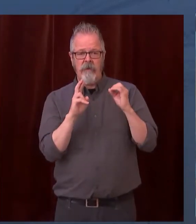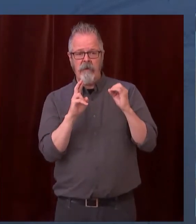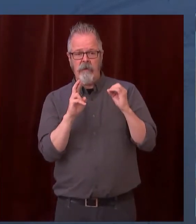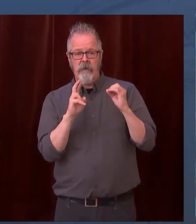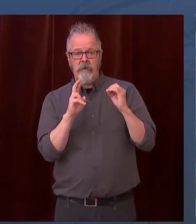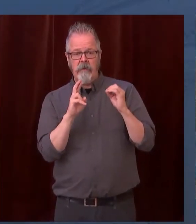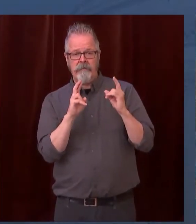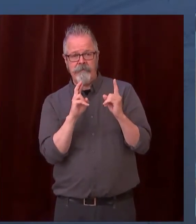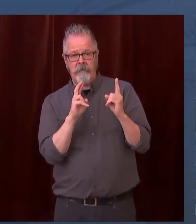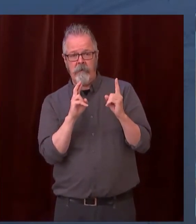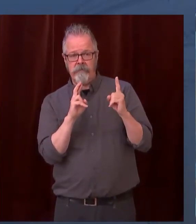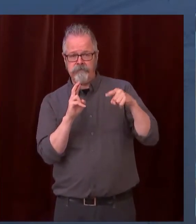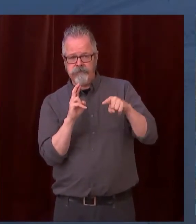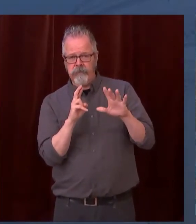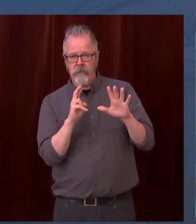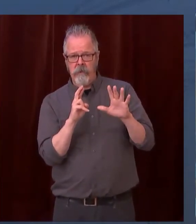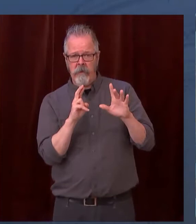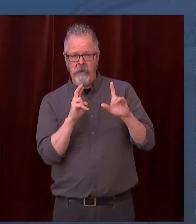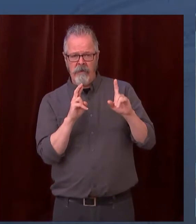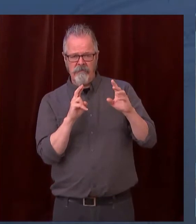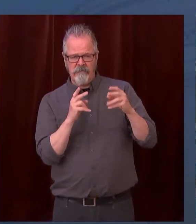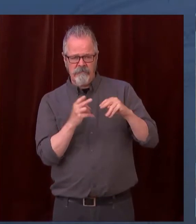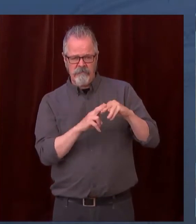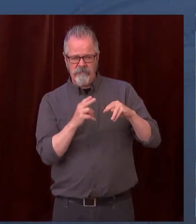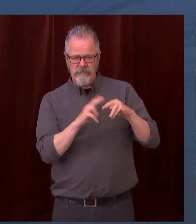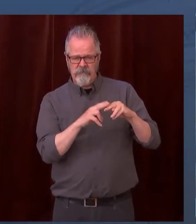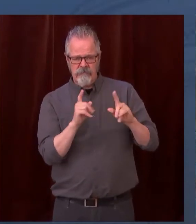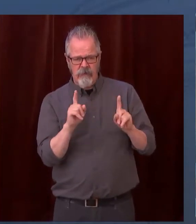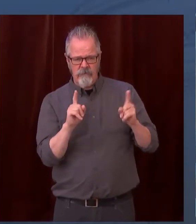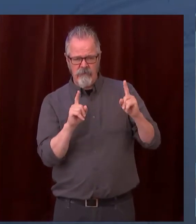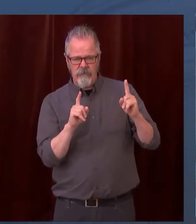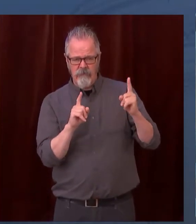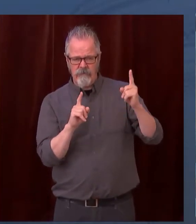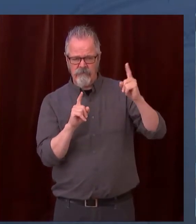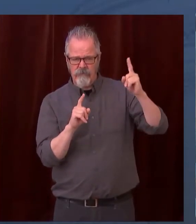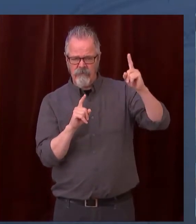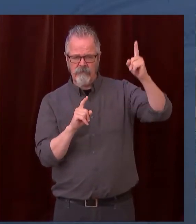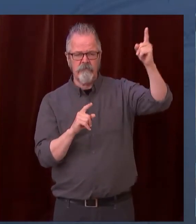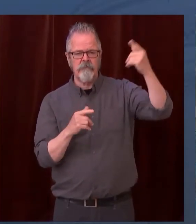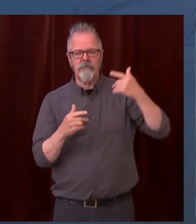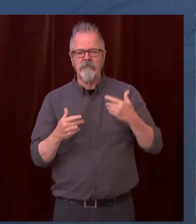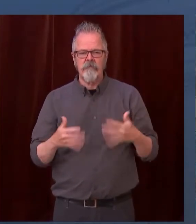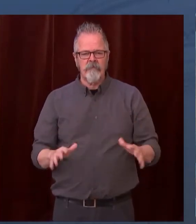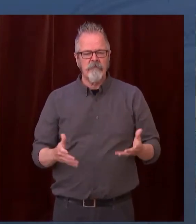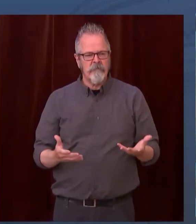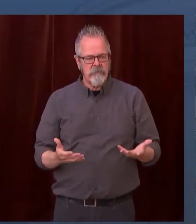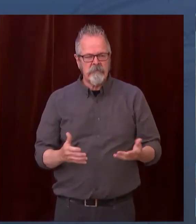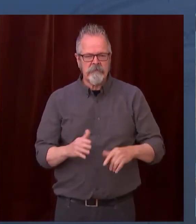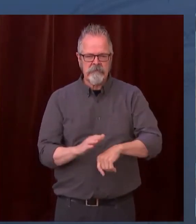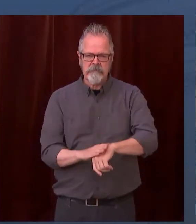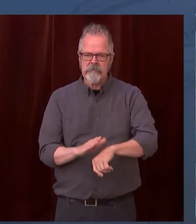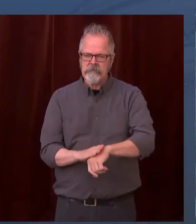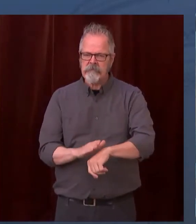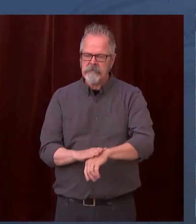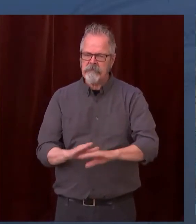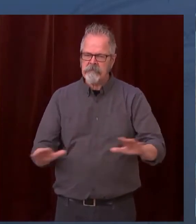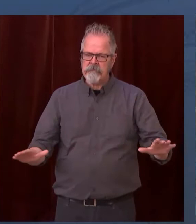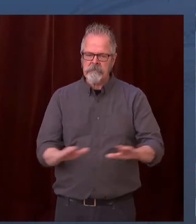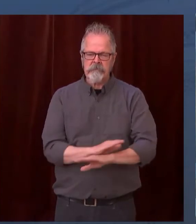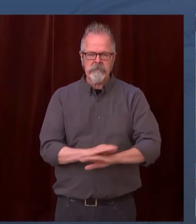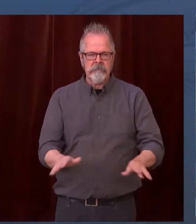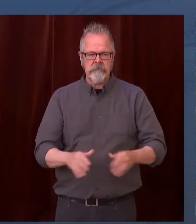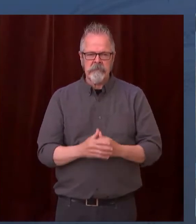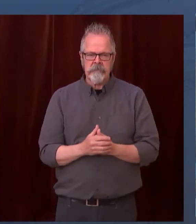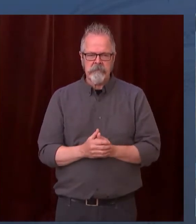Washington. Third, the proportion of Washington people presenting to emergency departments with COVID-like illnesses is